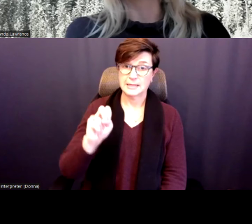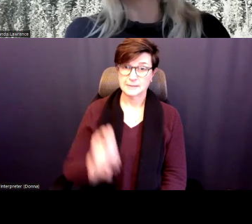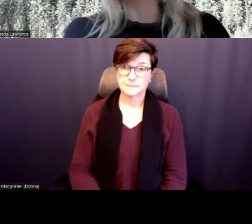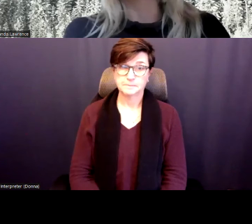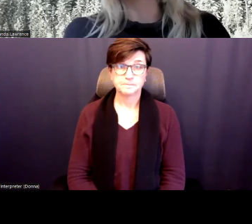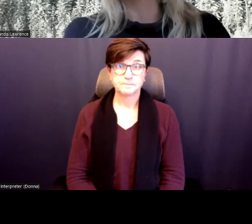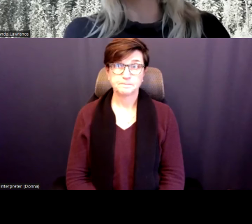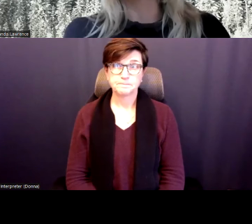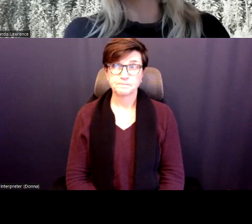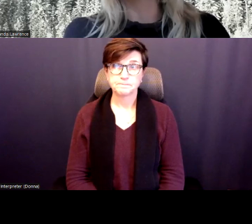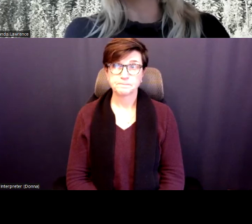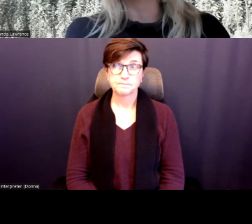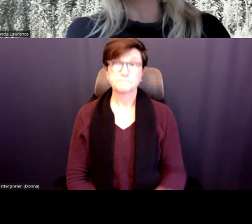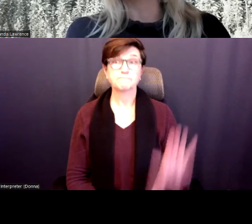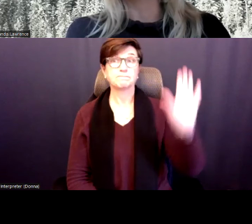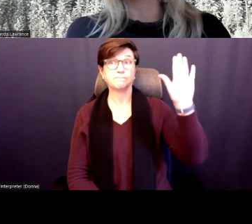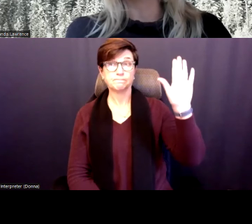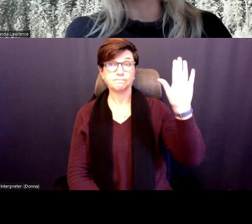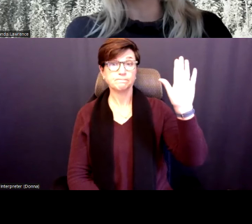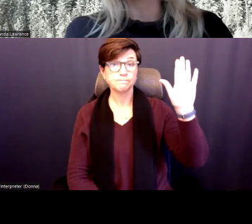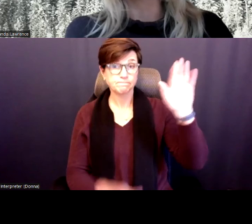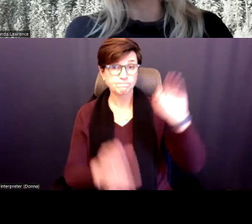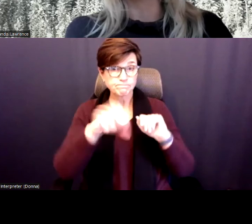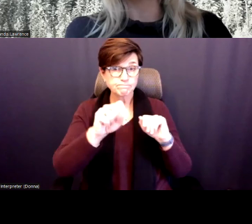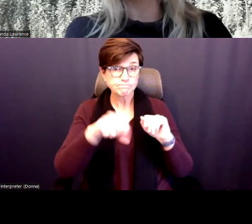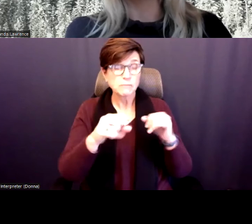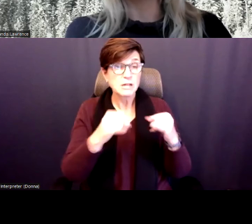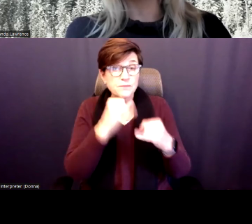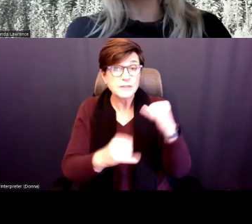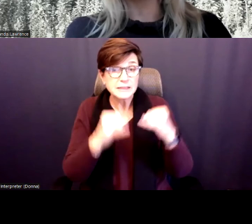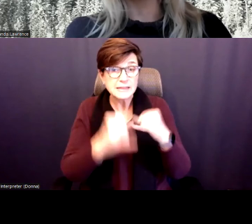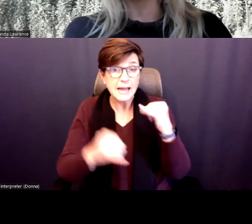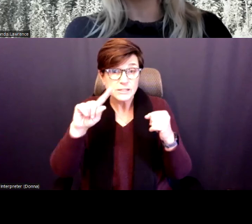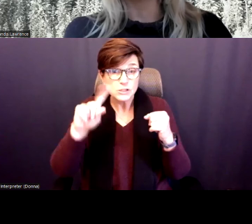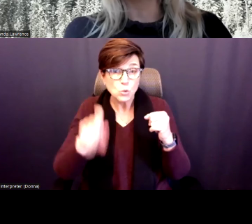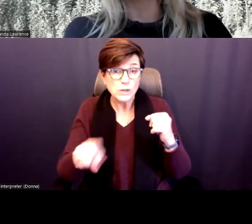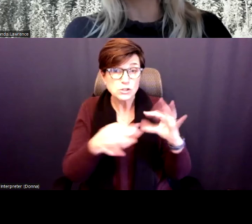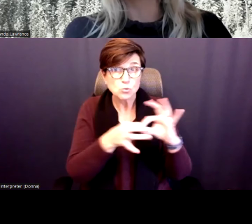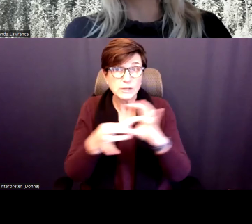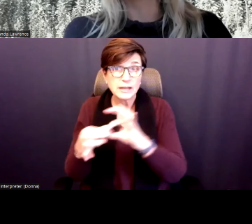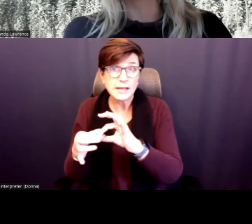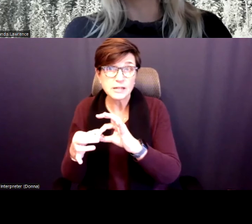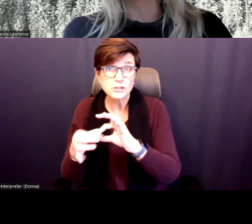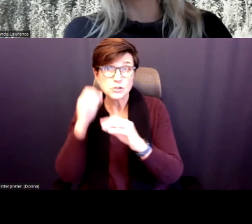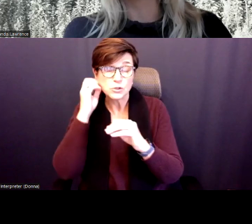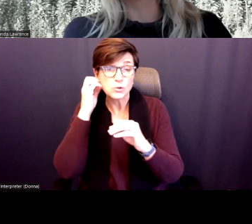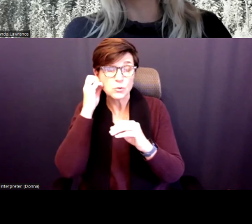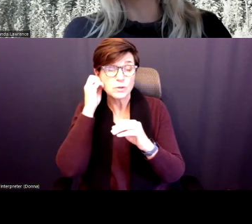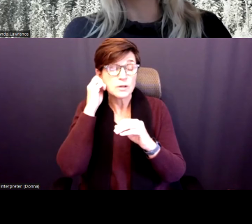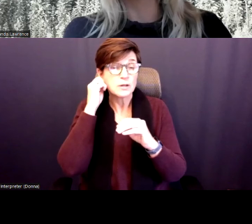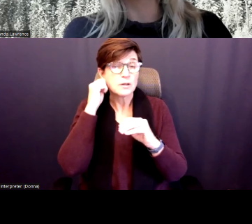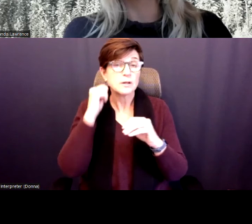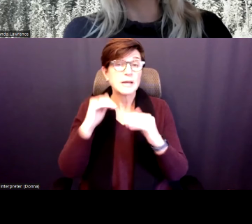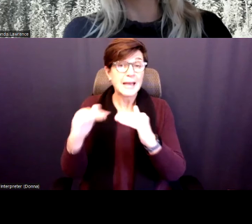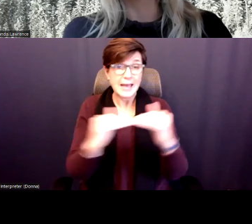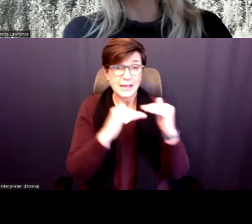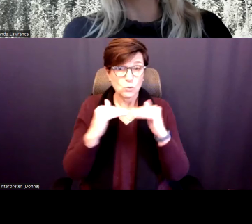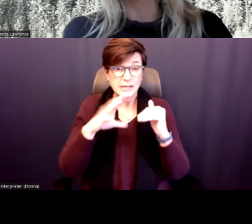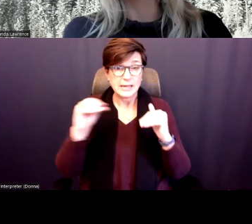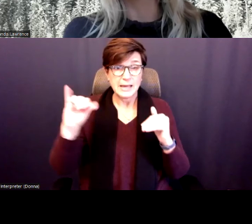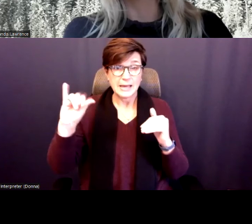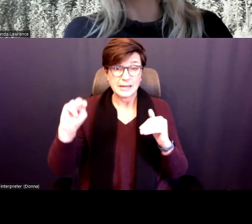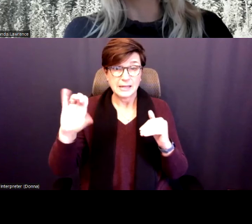Yeah, kind of building on the last question about equity and inclusion, I would prioritize applications that come from agencies